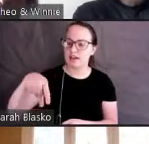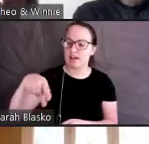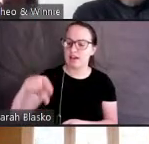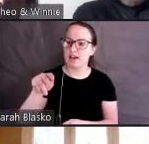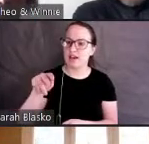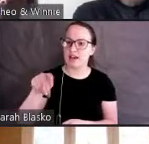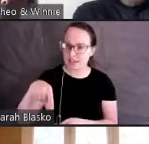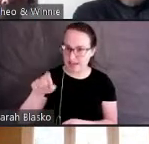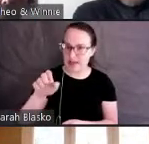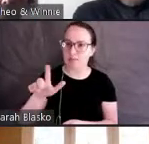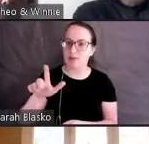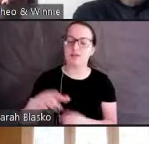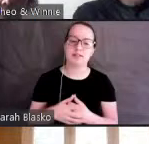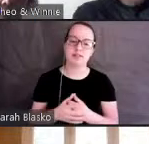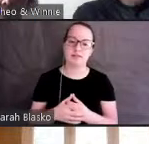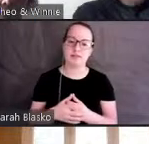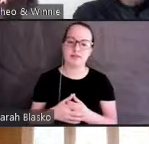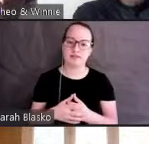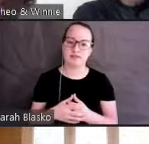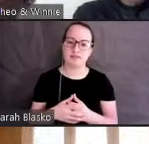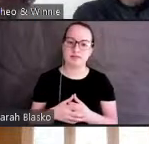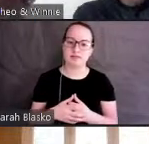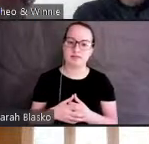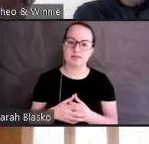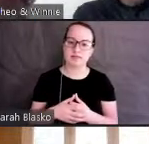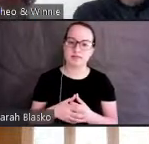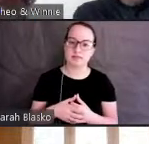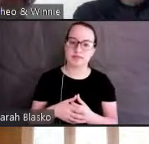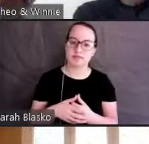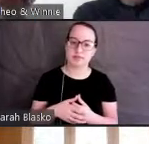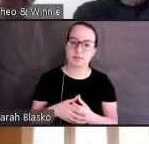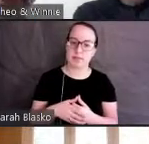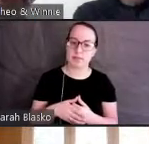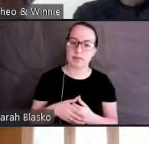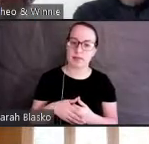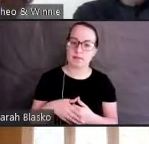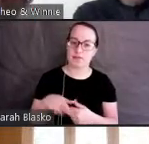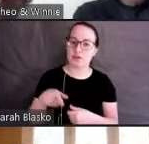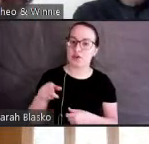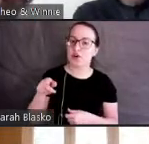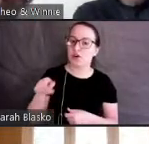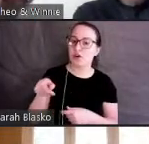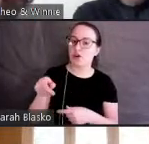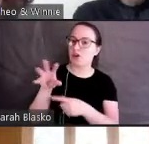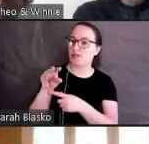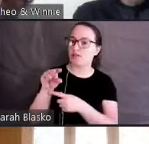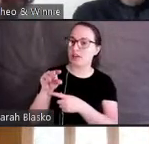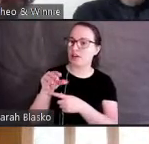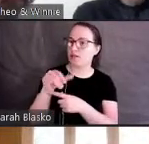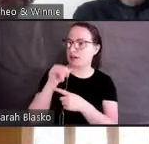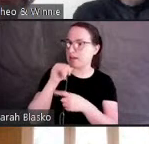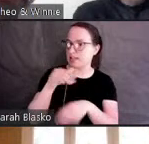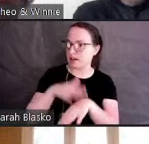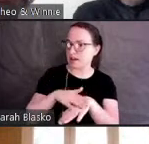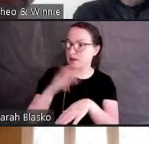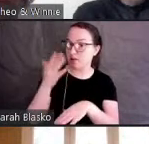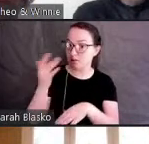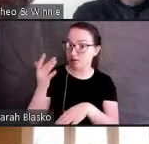quiet times. She actually puts her video, it's not on, because she's riding on a bus